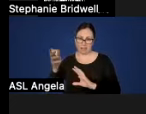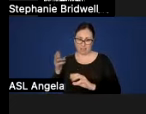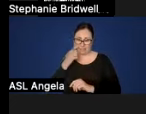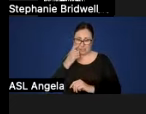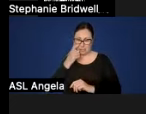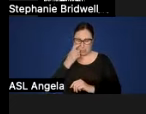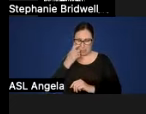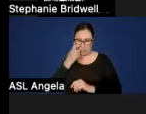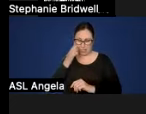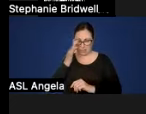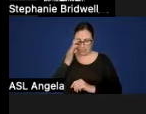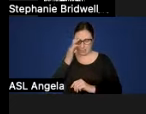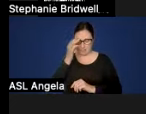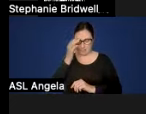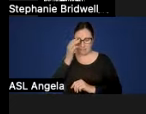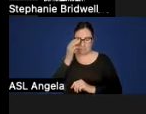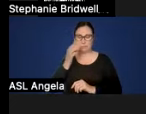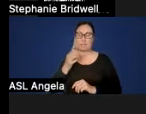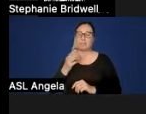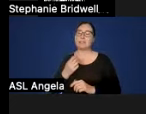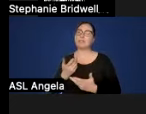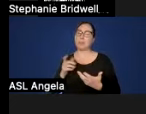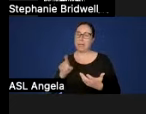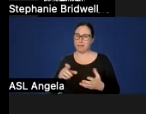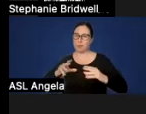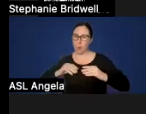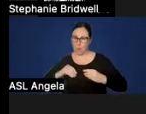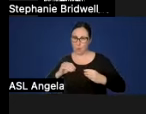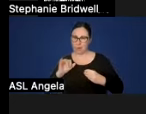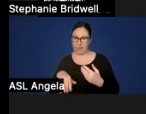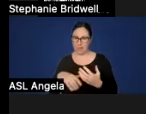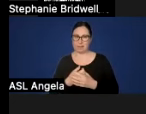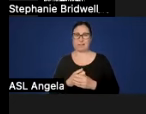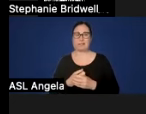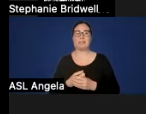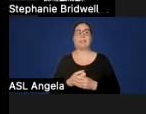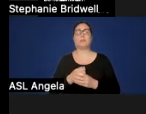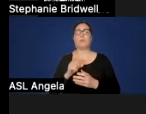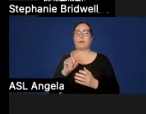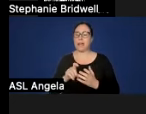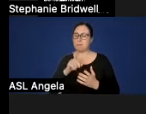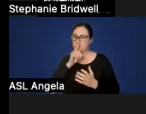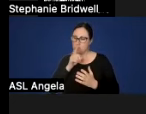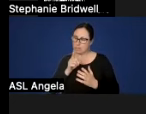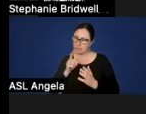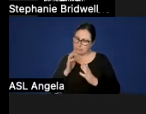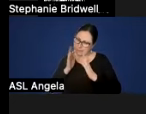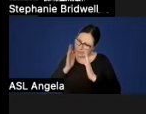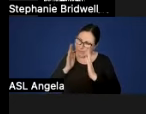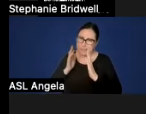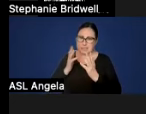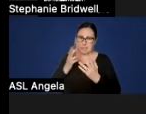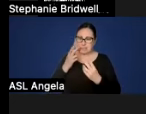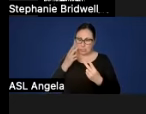take ownership in that. And so really just kind of, you know, staying on top of what's happening, taking that